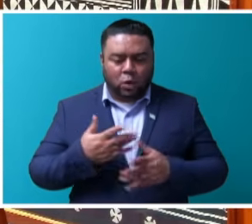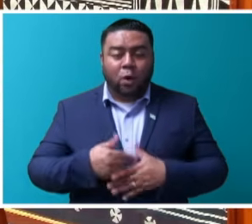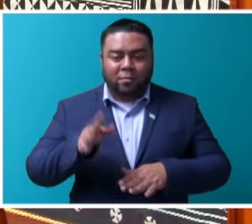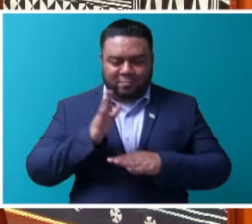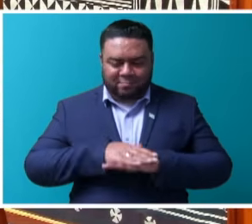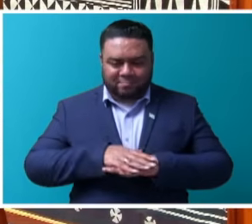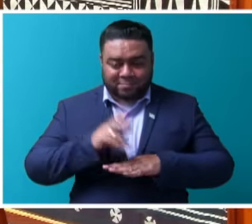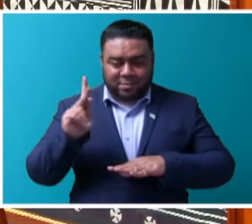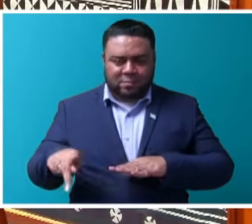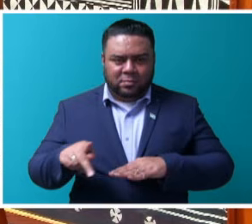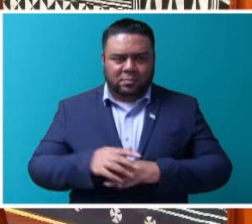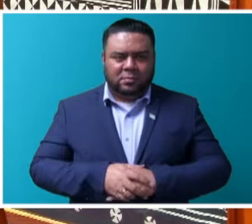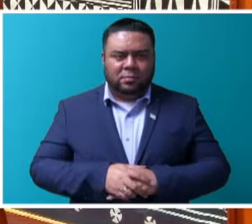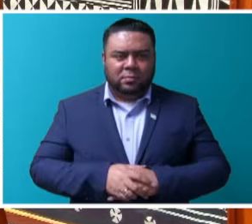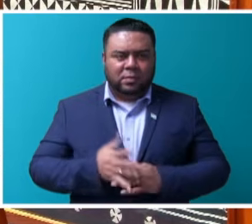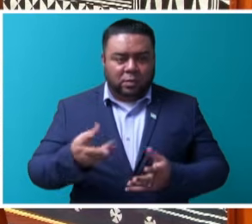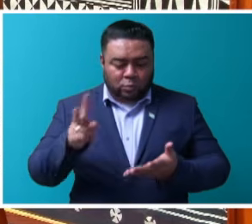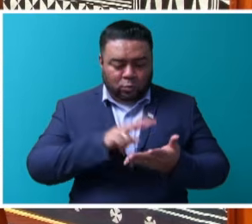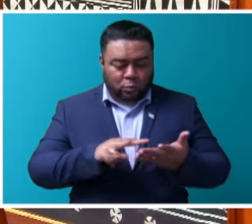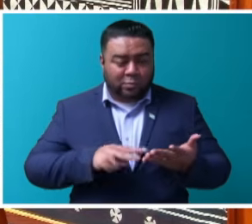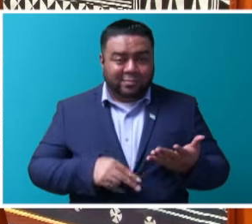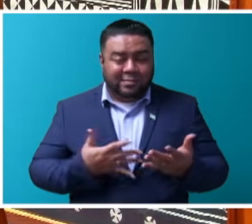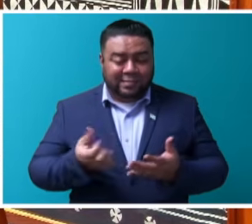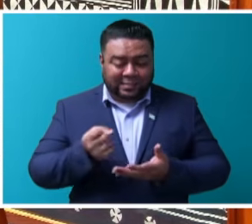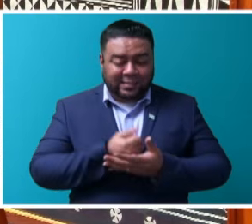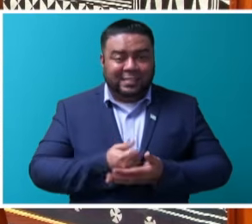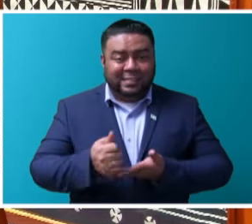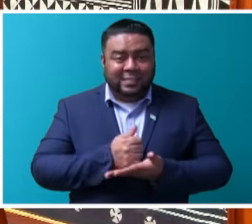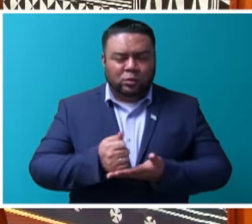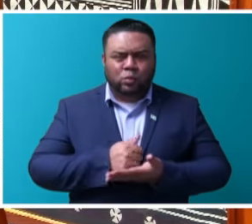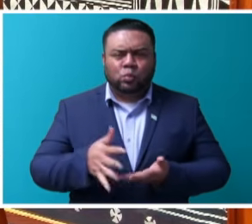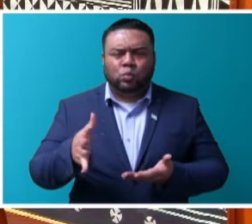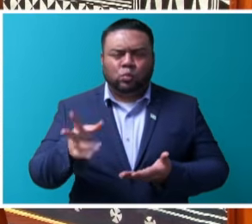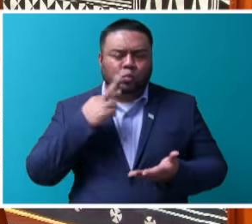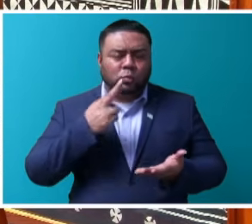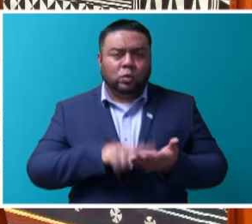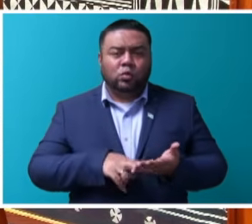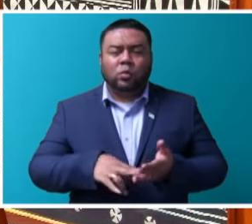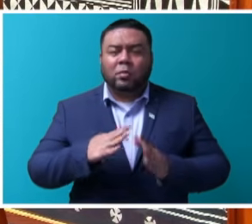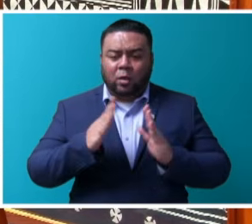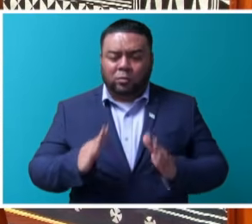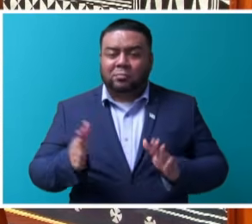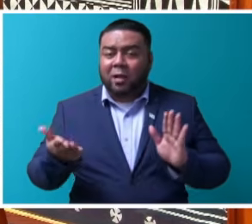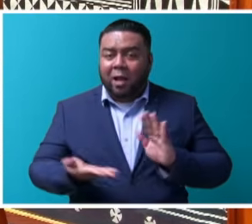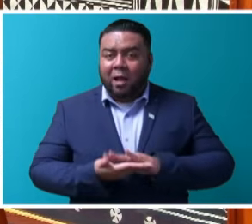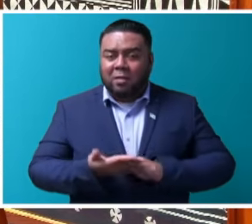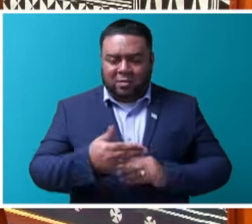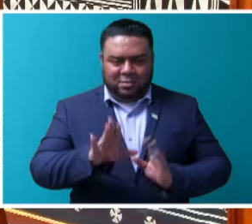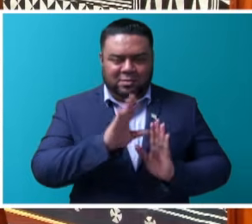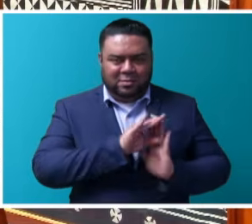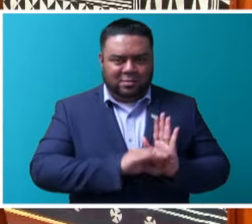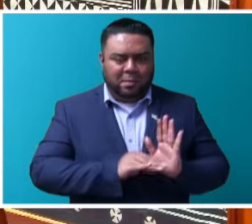House and read his actions in the reports to the House on matters under his portfolio.